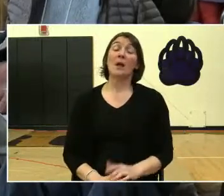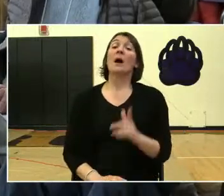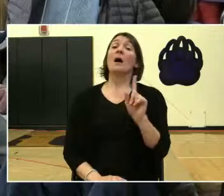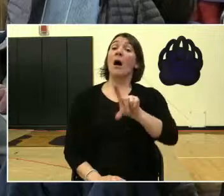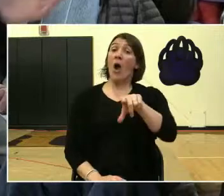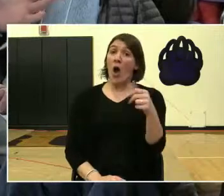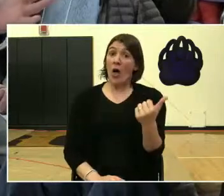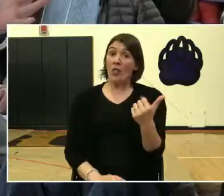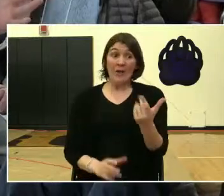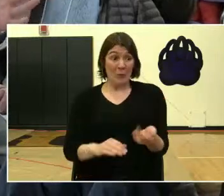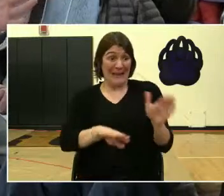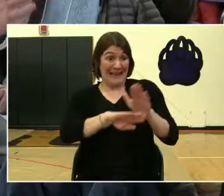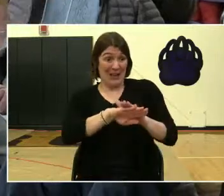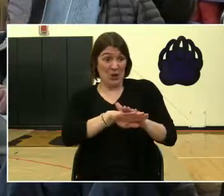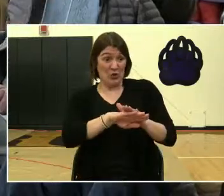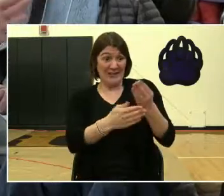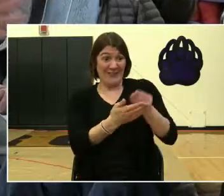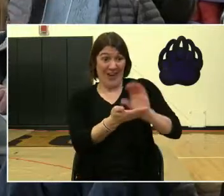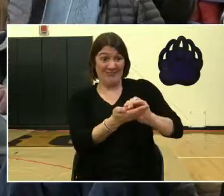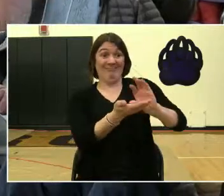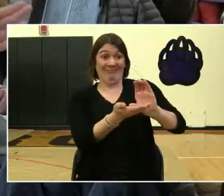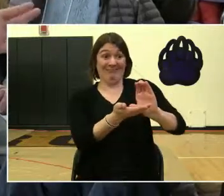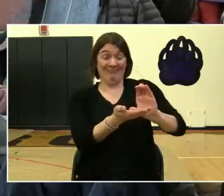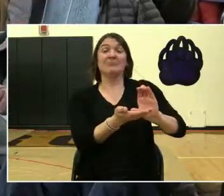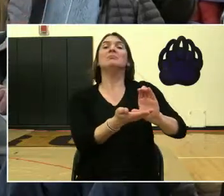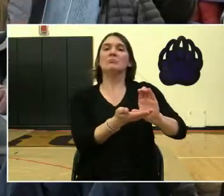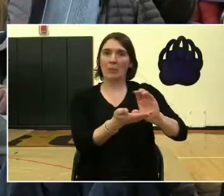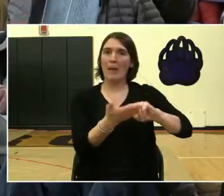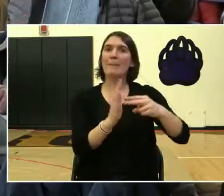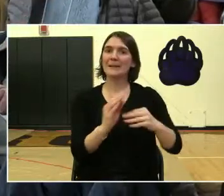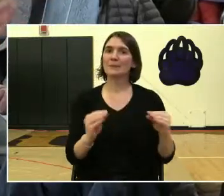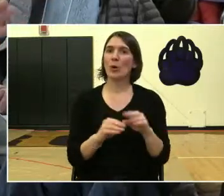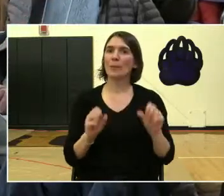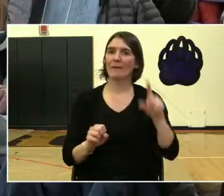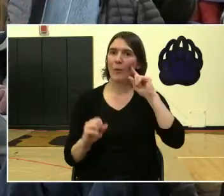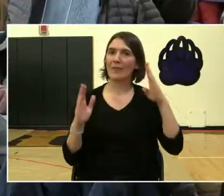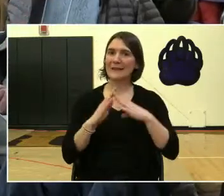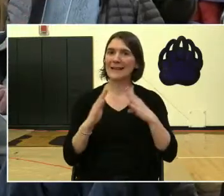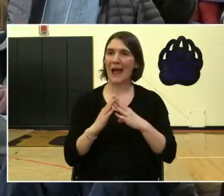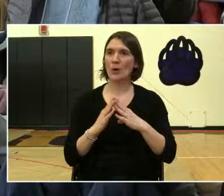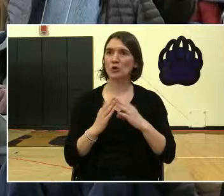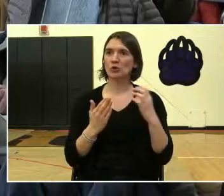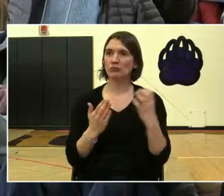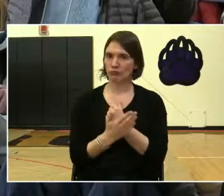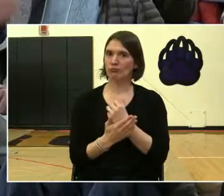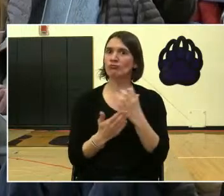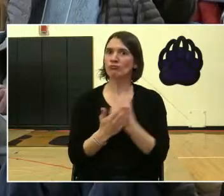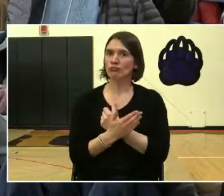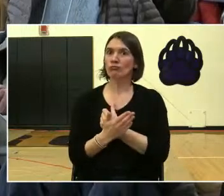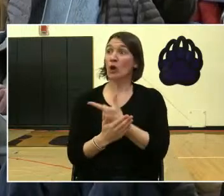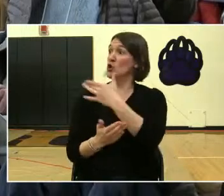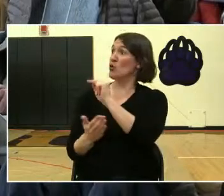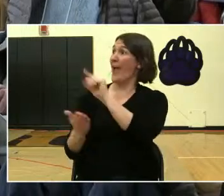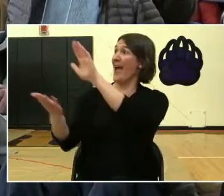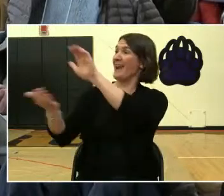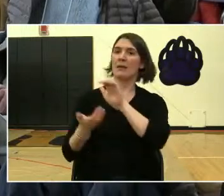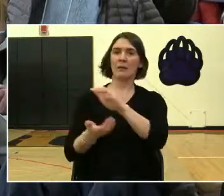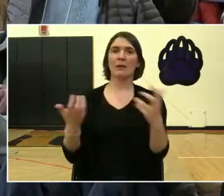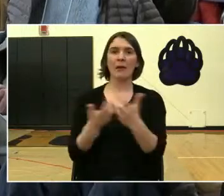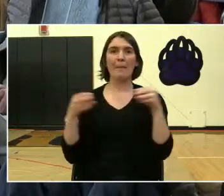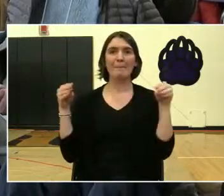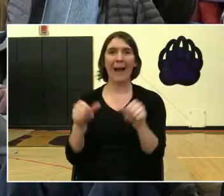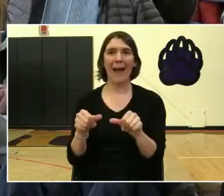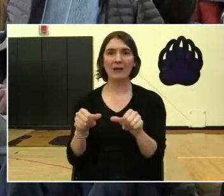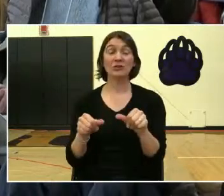what's more to increase the size of this fund is to increase the capacity of our town to match grants that are possible um a good